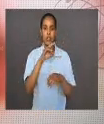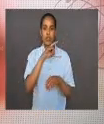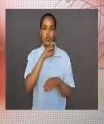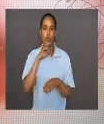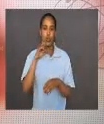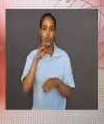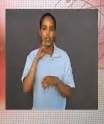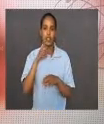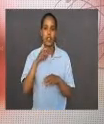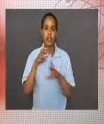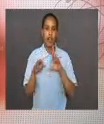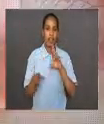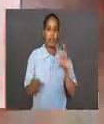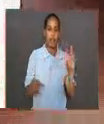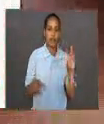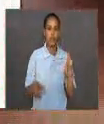solid reactants.